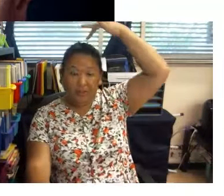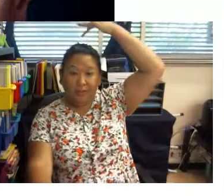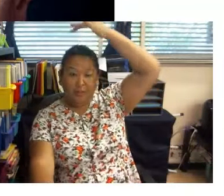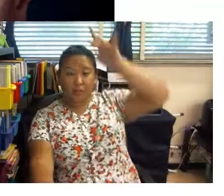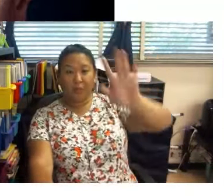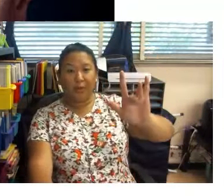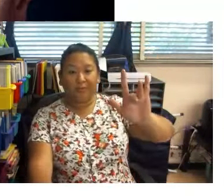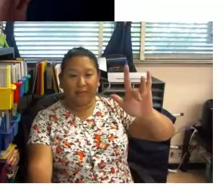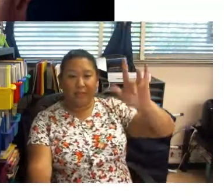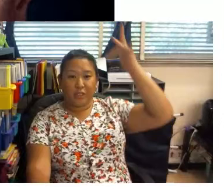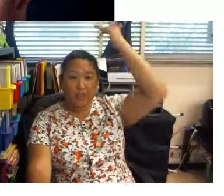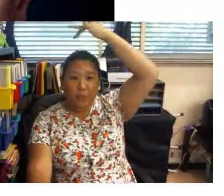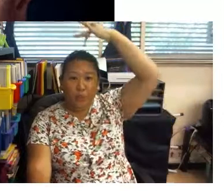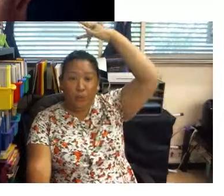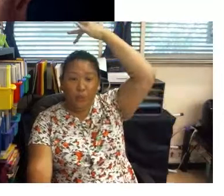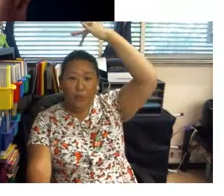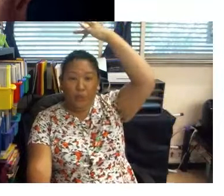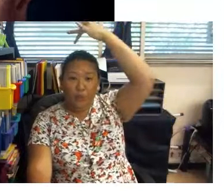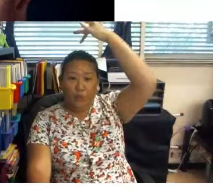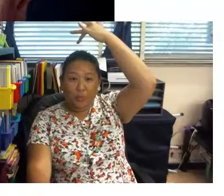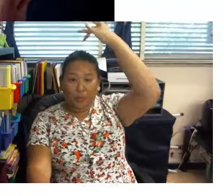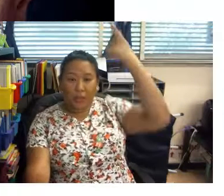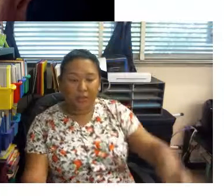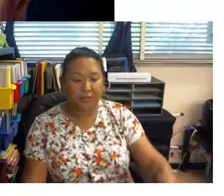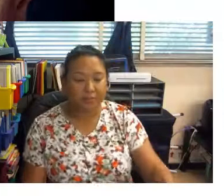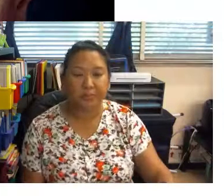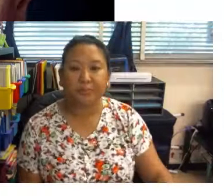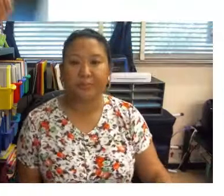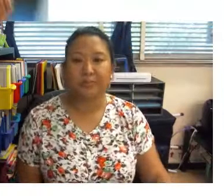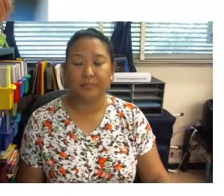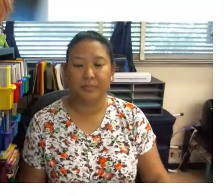bald, so it's a 25 hand shape, bald,